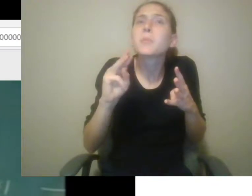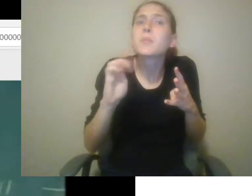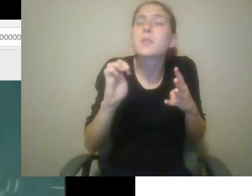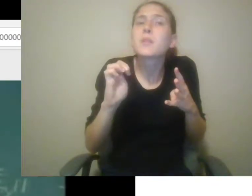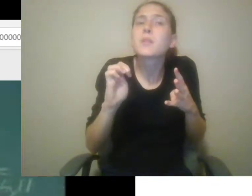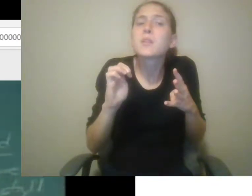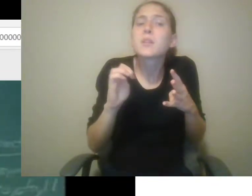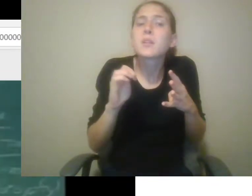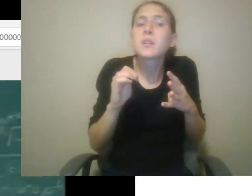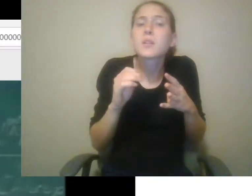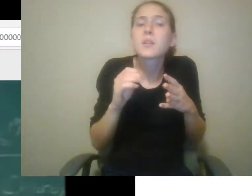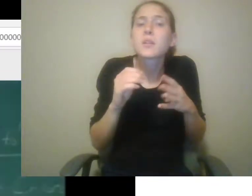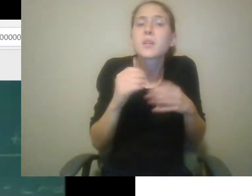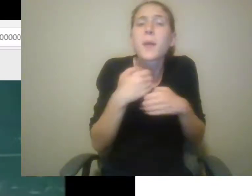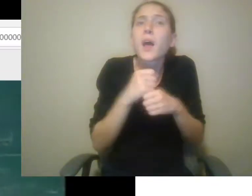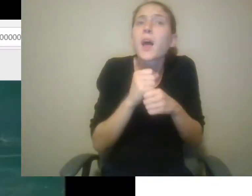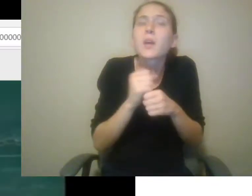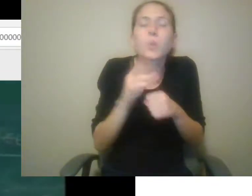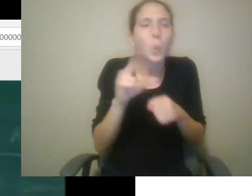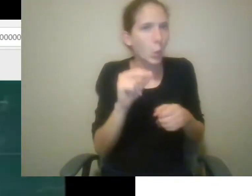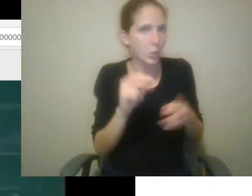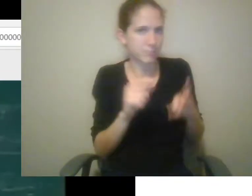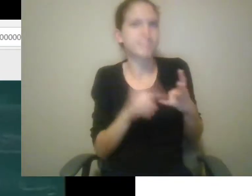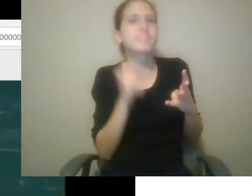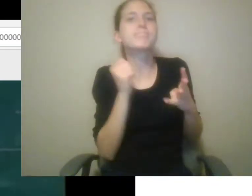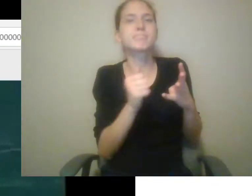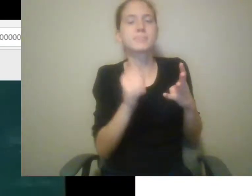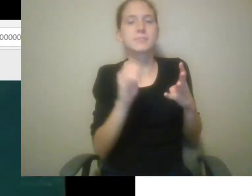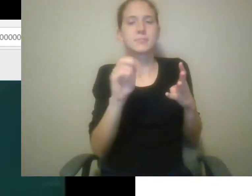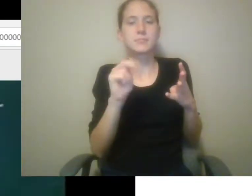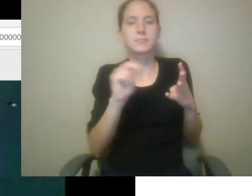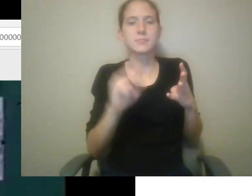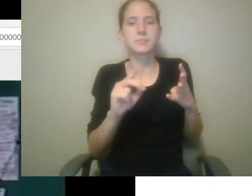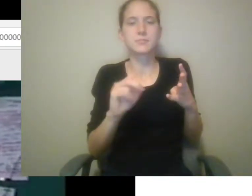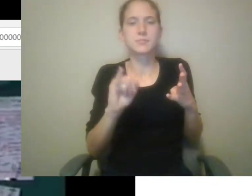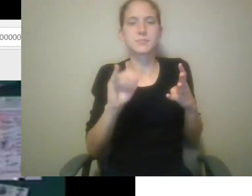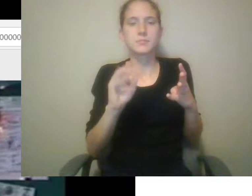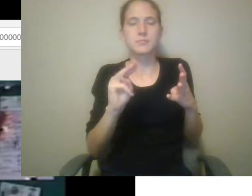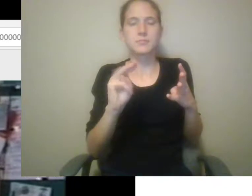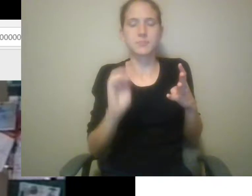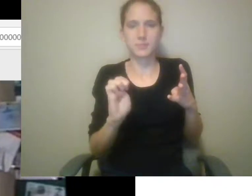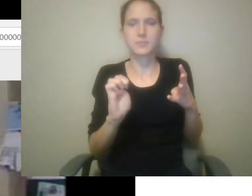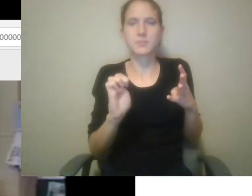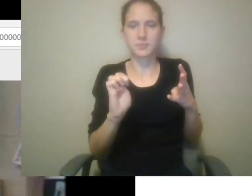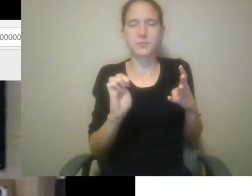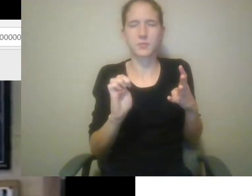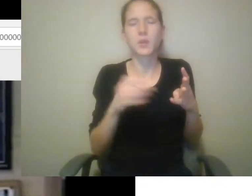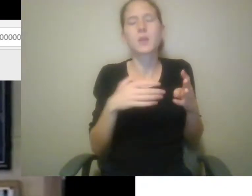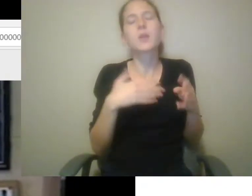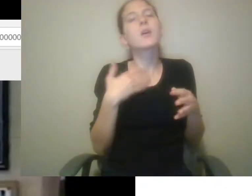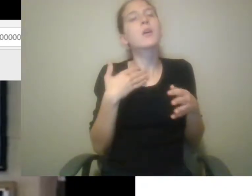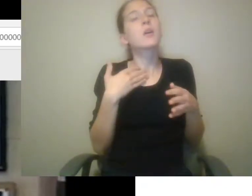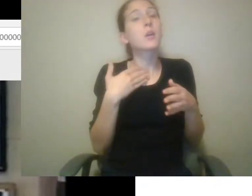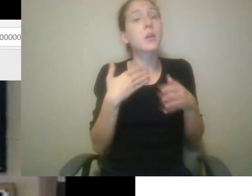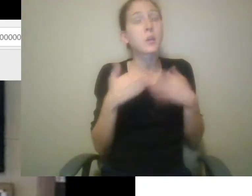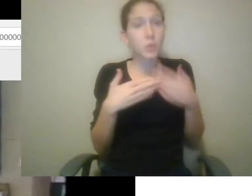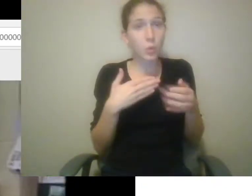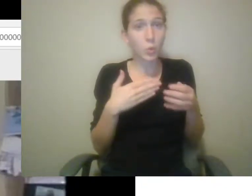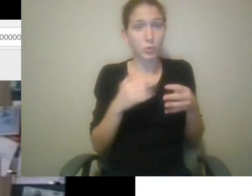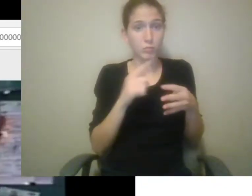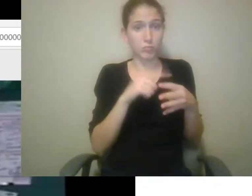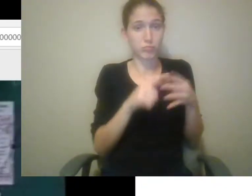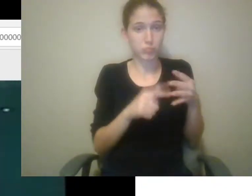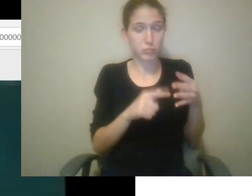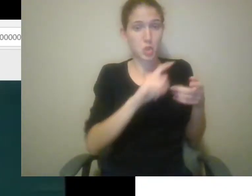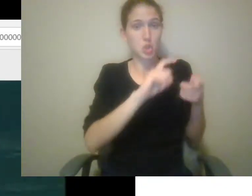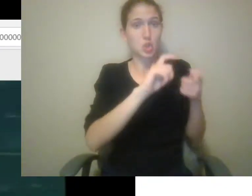Or enzymes with proteins in any case. And so chlorophyll doesn't actually do anything, or it doesn't become